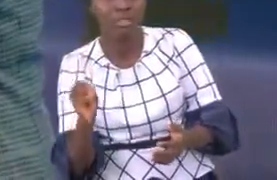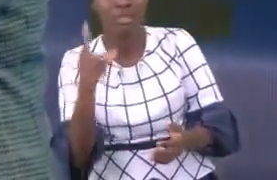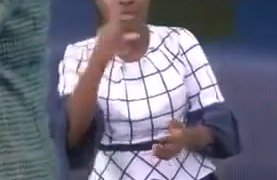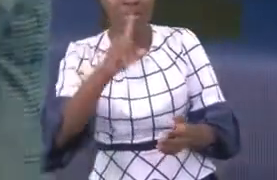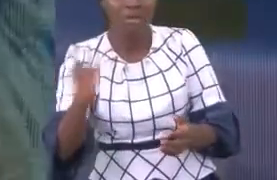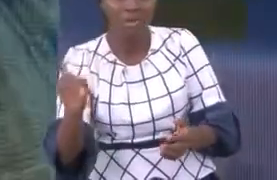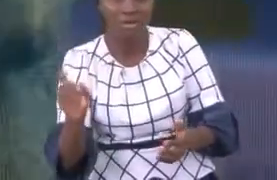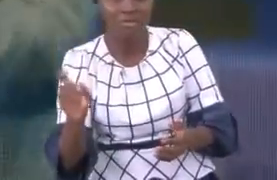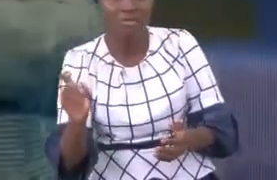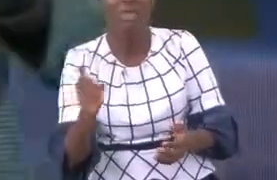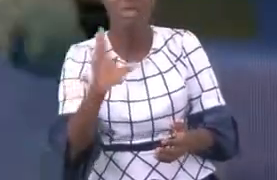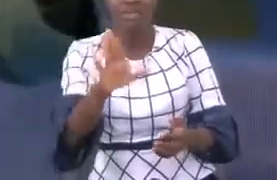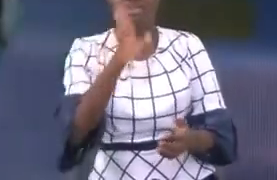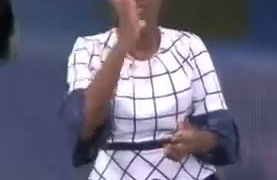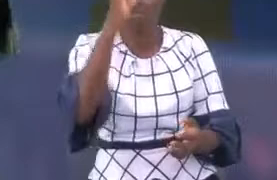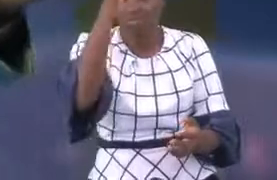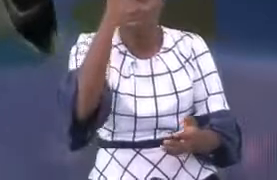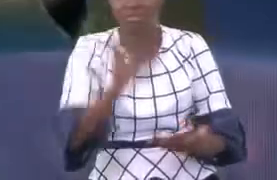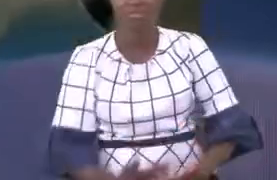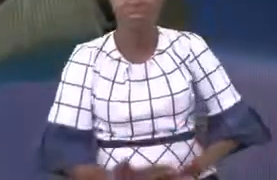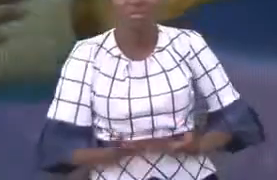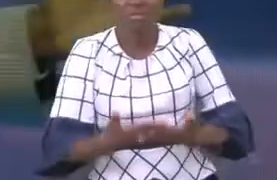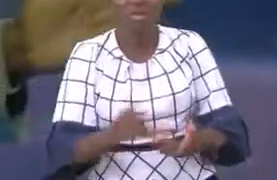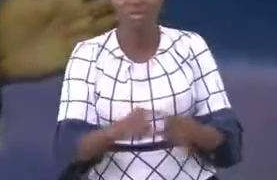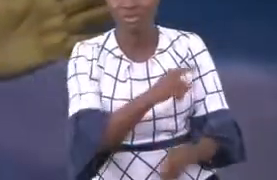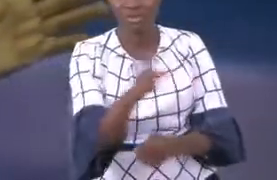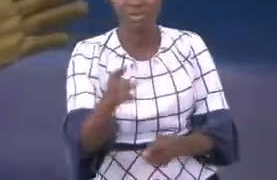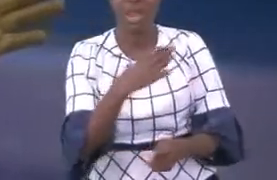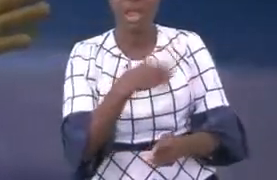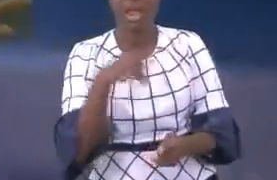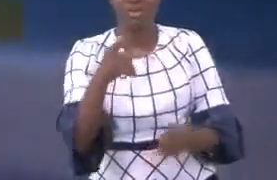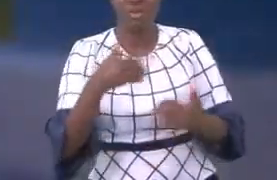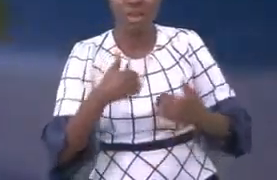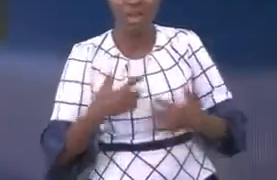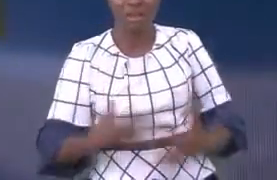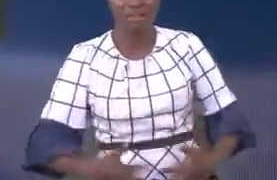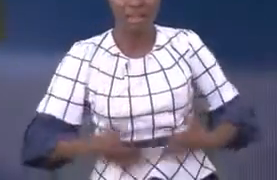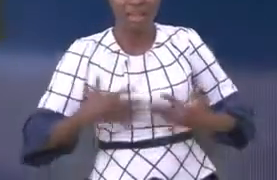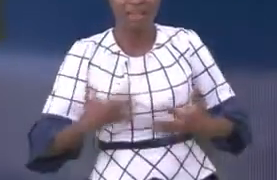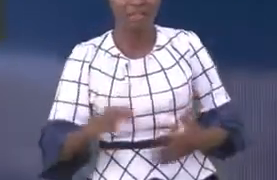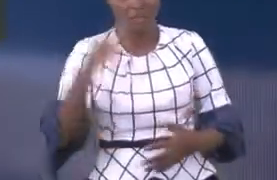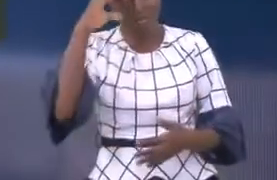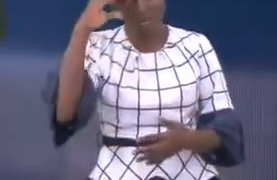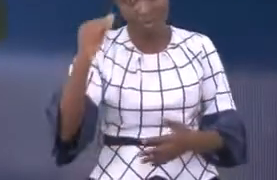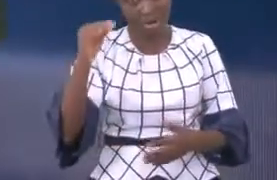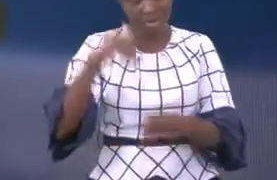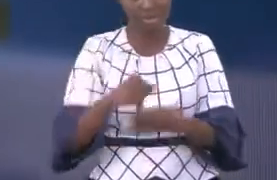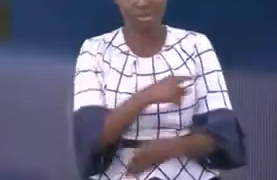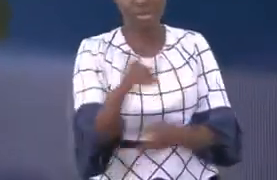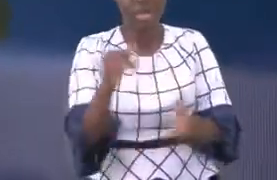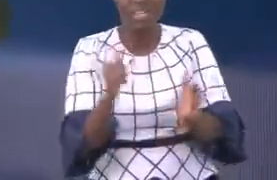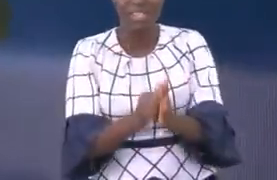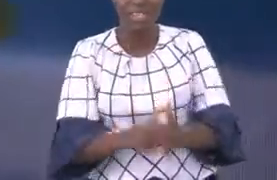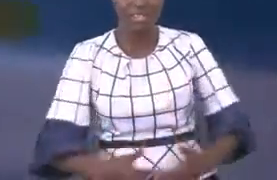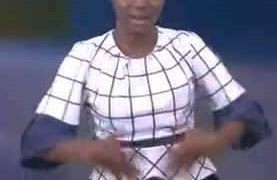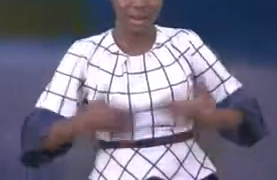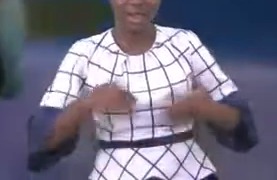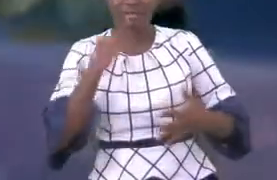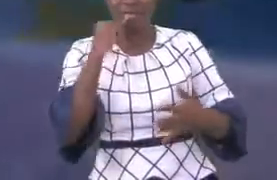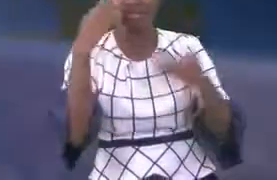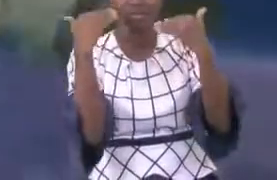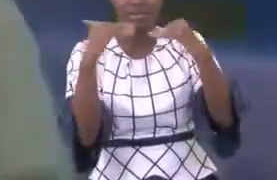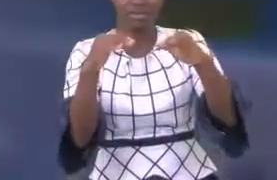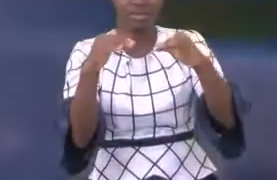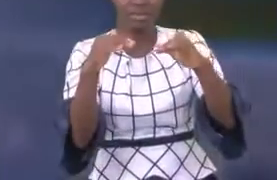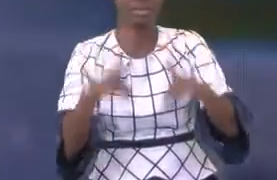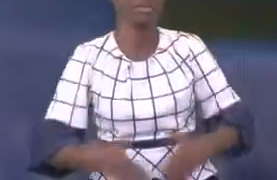the life of man. That life is limited life. That life is short life. That life